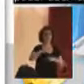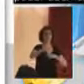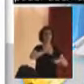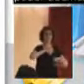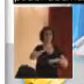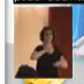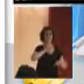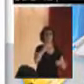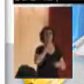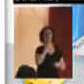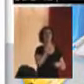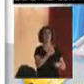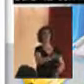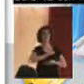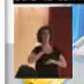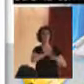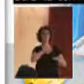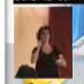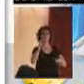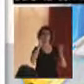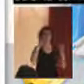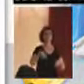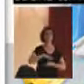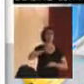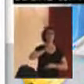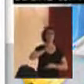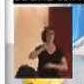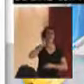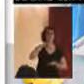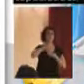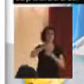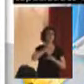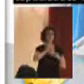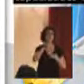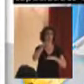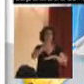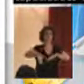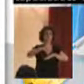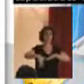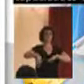nothing could be accessed to this population. I'm not going to read these